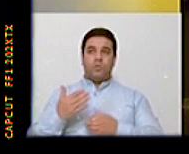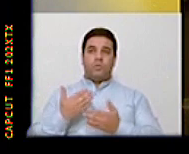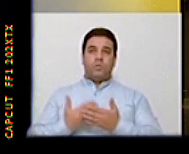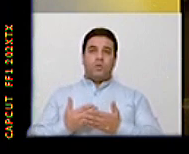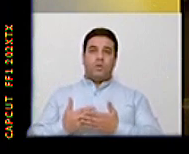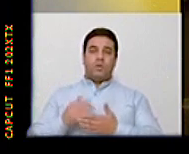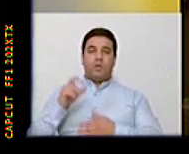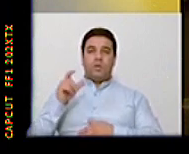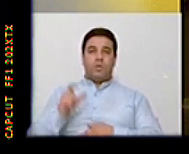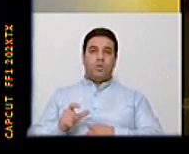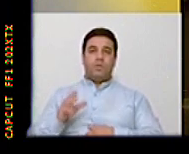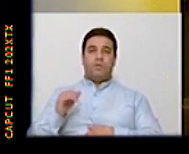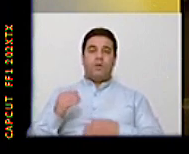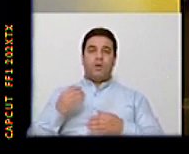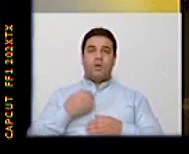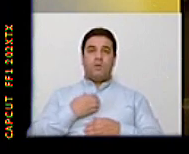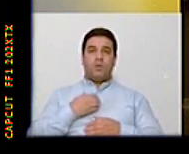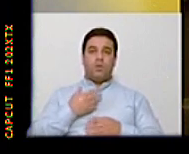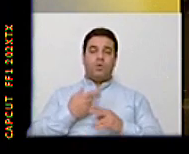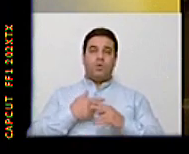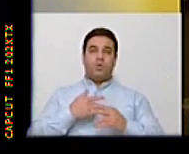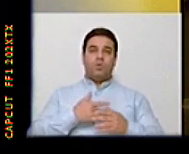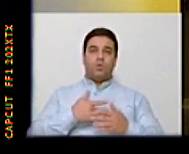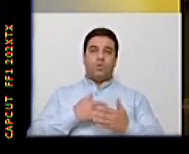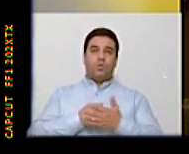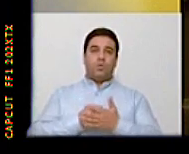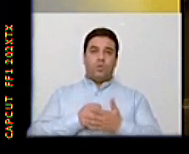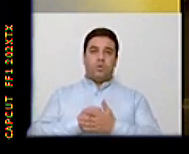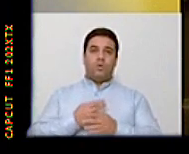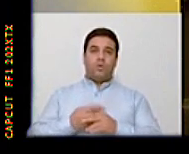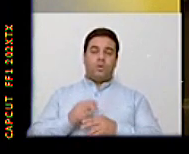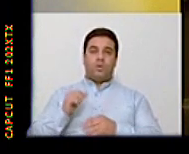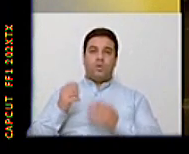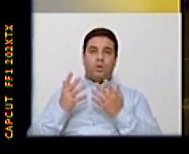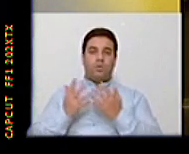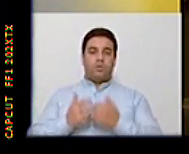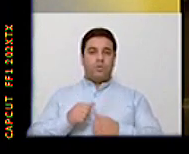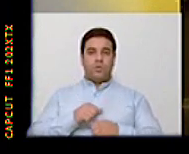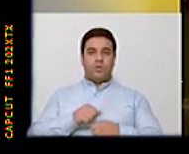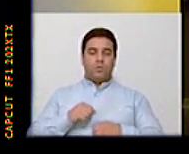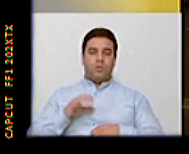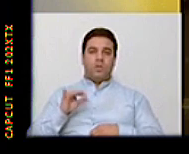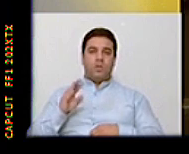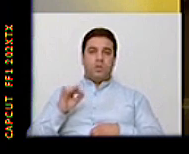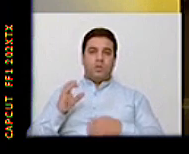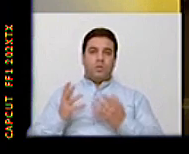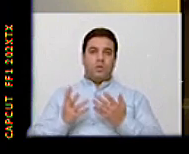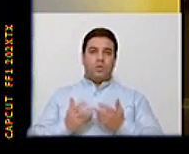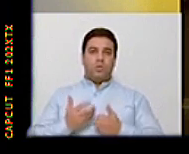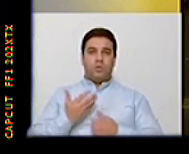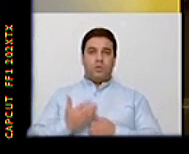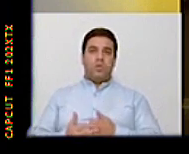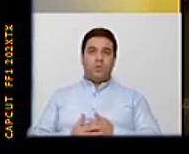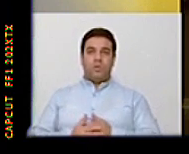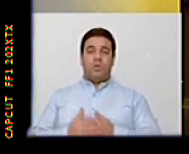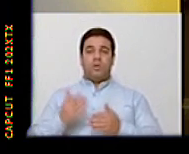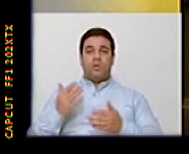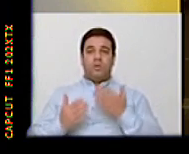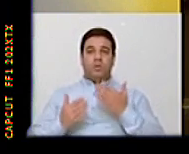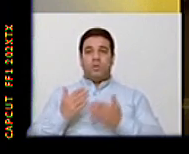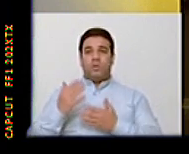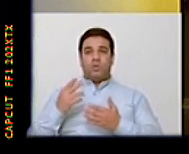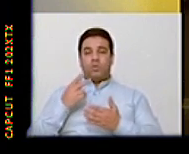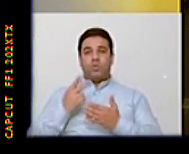Masalan, inson va hayvonlarning yuraklari ham avto tebranuvchi sistema hisoblanar ekan. Agar siz